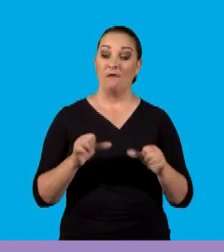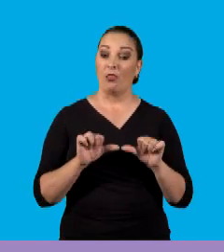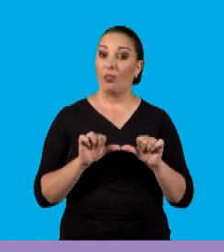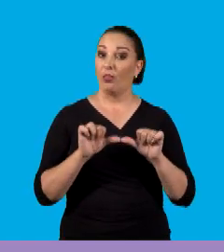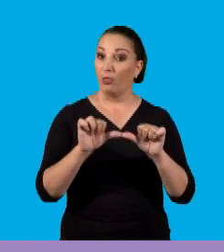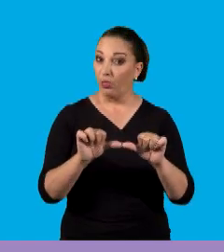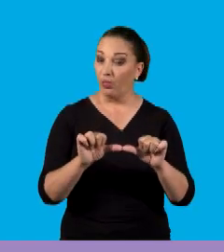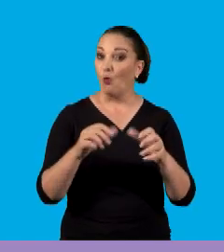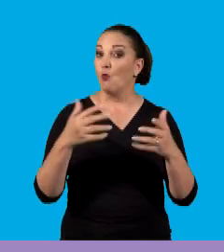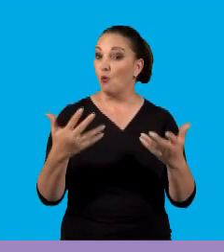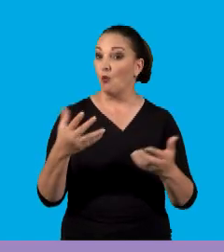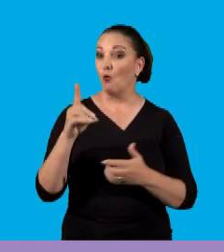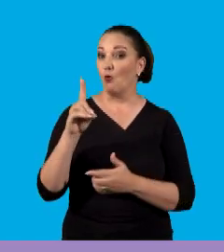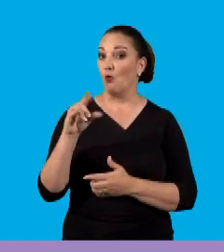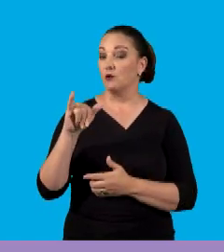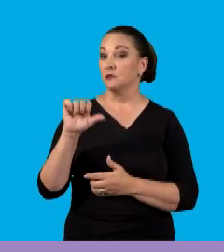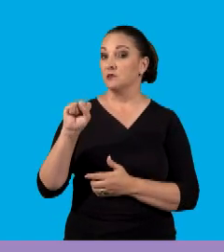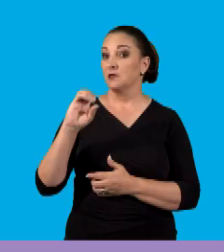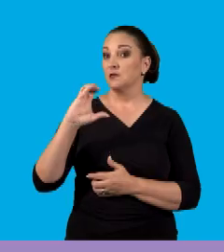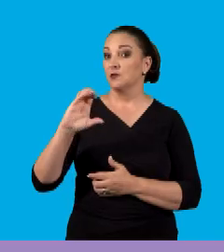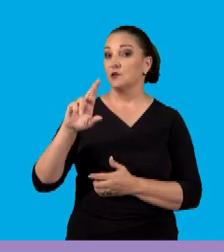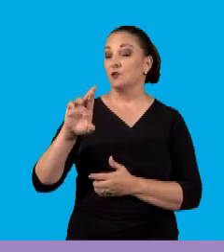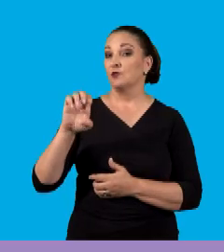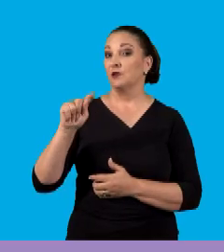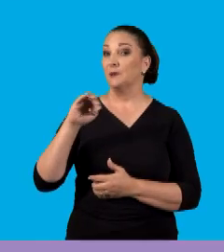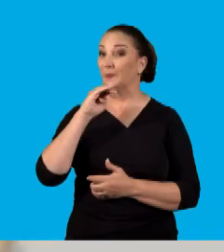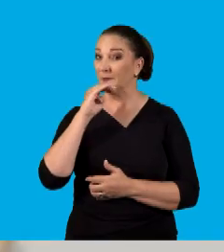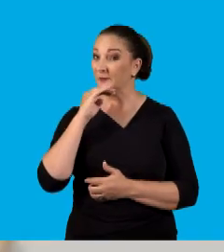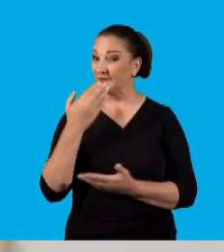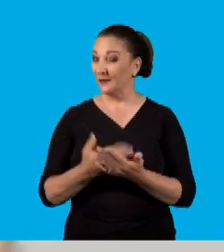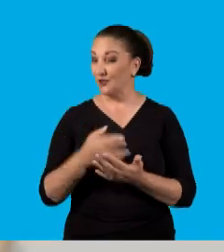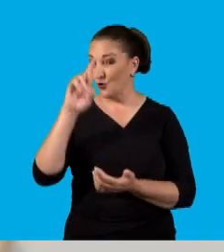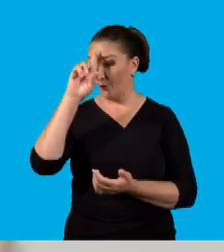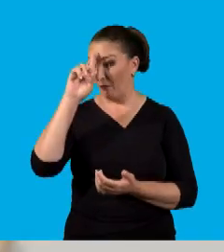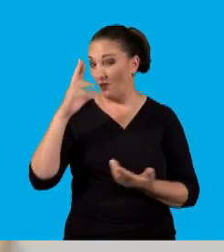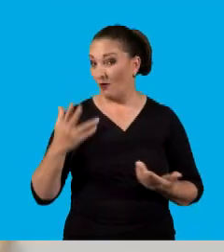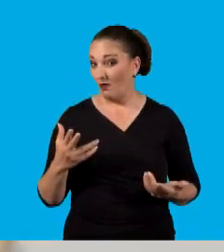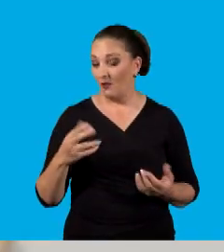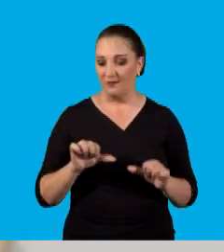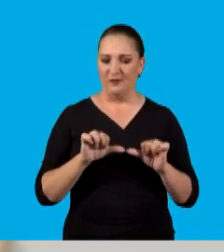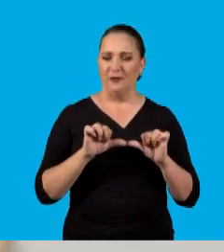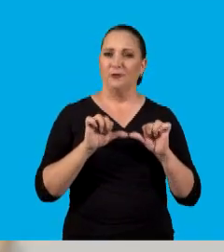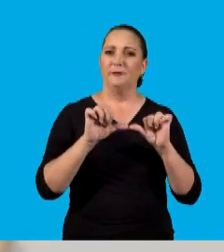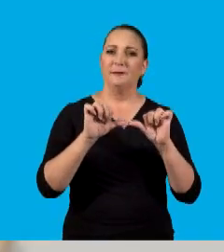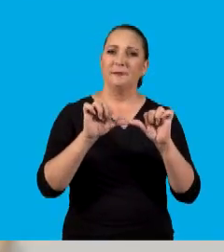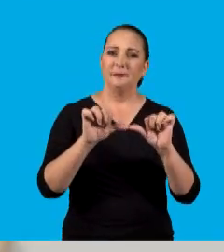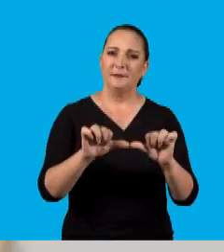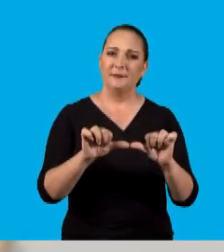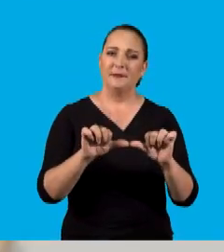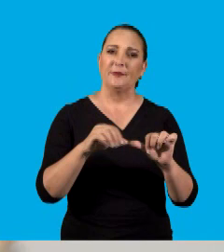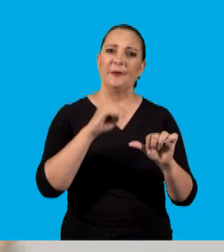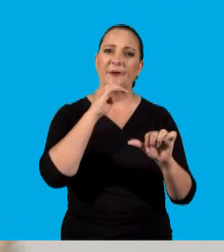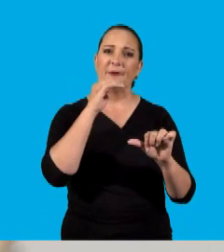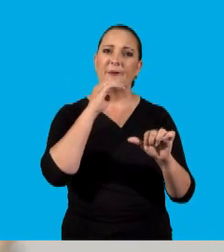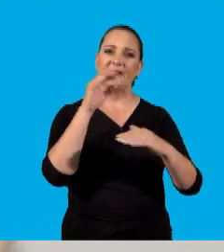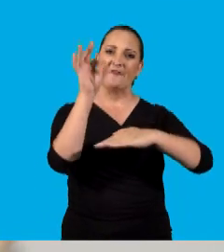continuous or discrete? Explain. Now, do we remember what continuous data means? continuous data is that type of data